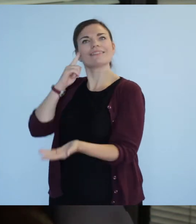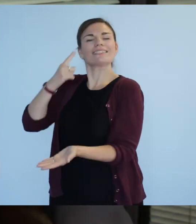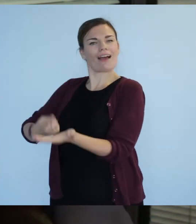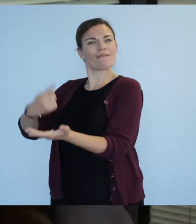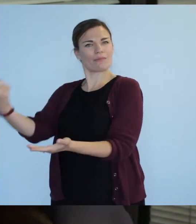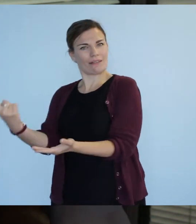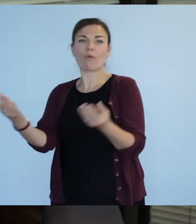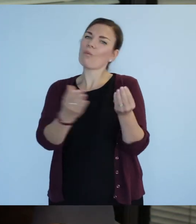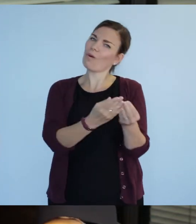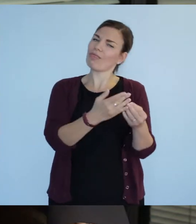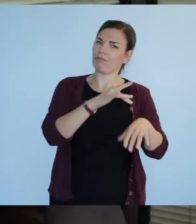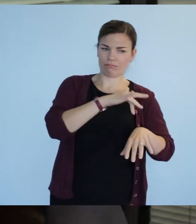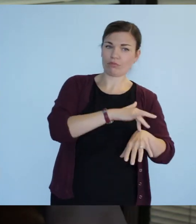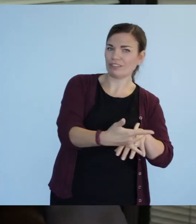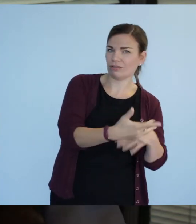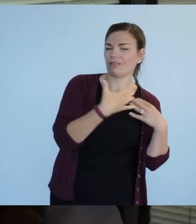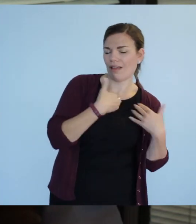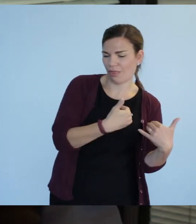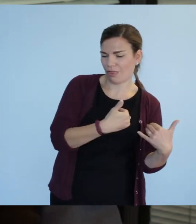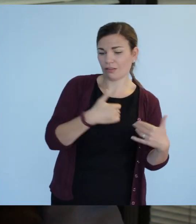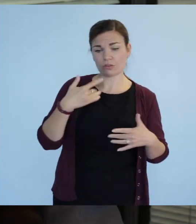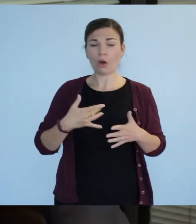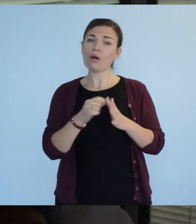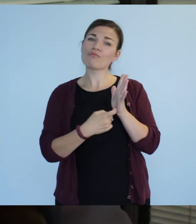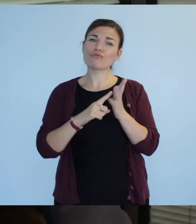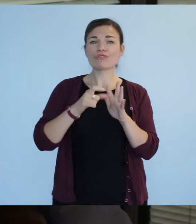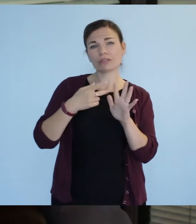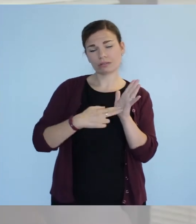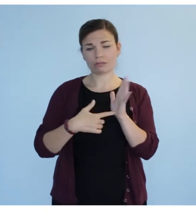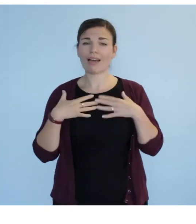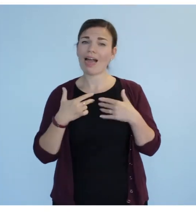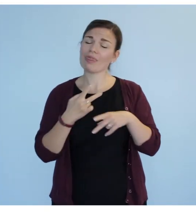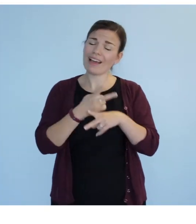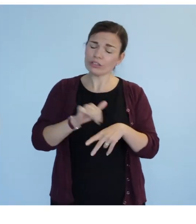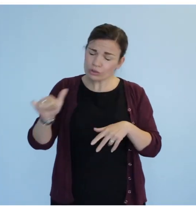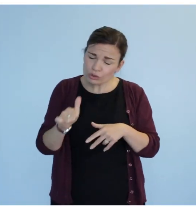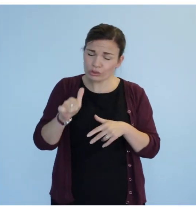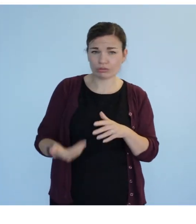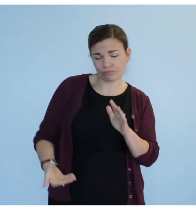I think prudent healthcare in its own right contributes and should contribute to this agenda.